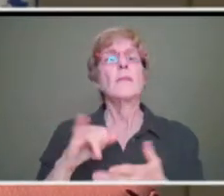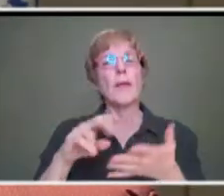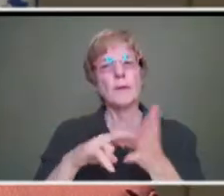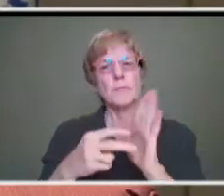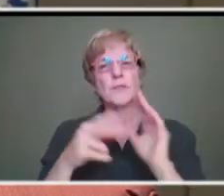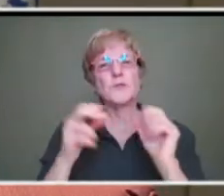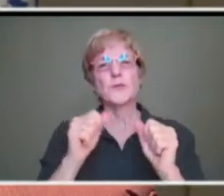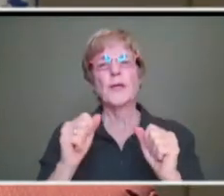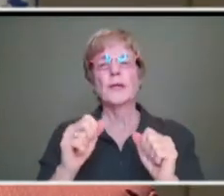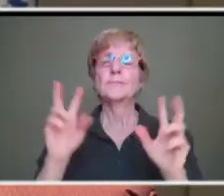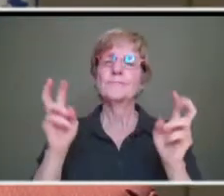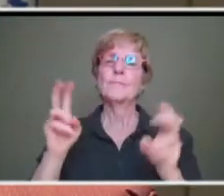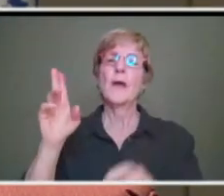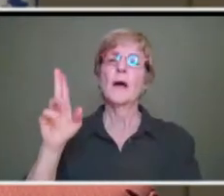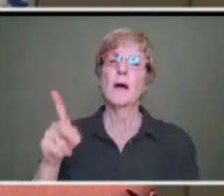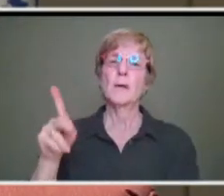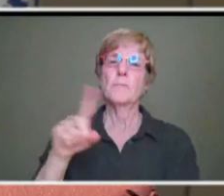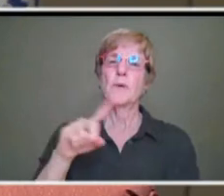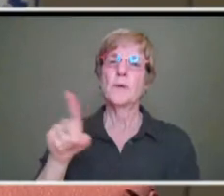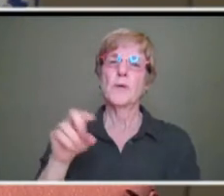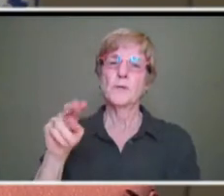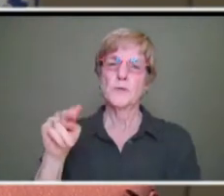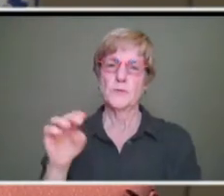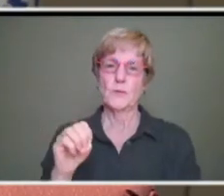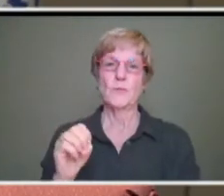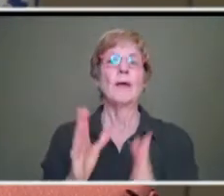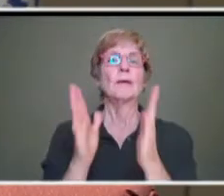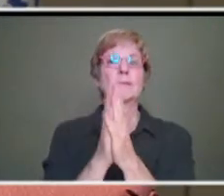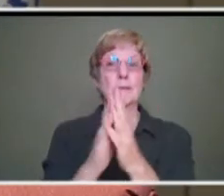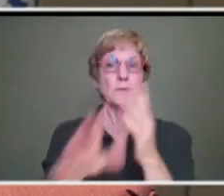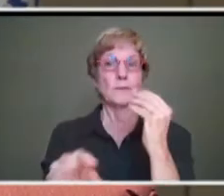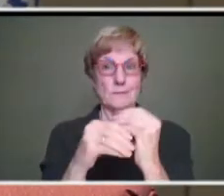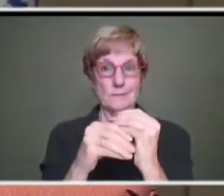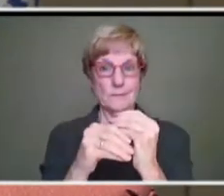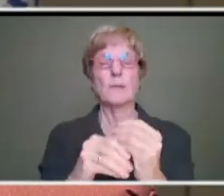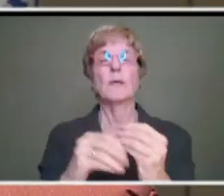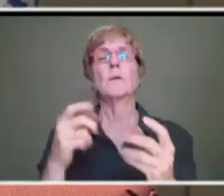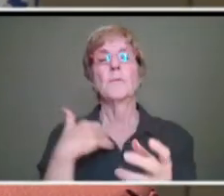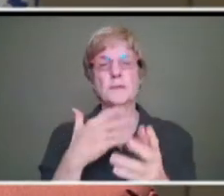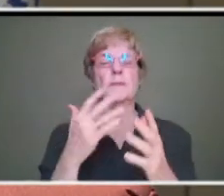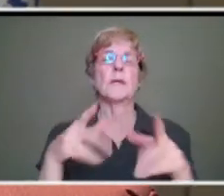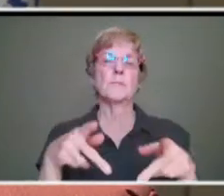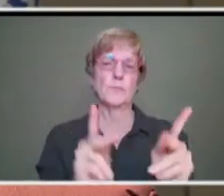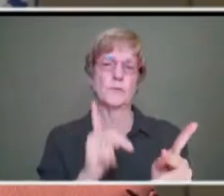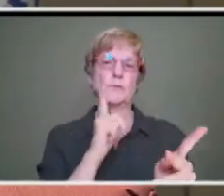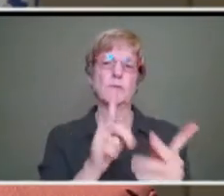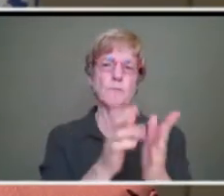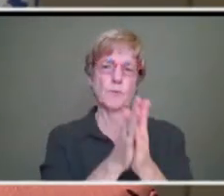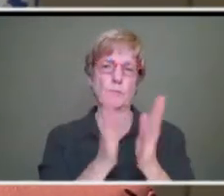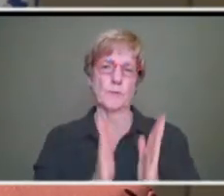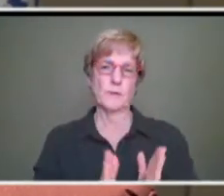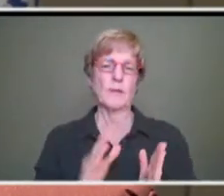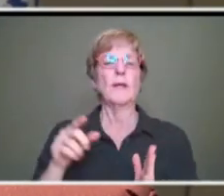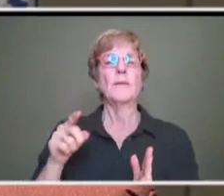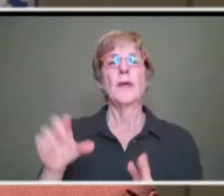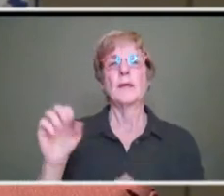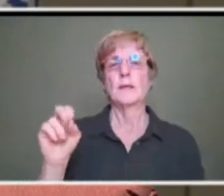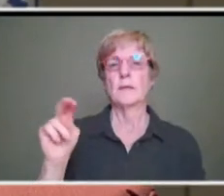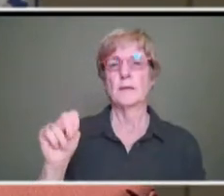up sound with a conditional petition you would have to have the consent of the petitioner to do that but this is a conventional